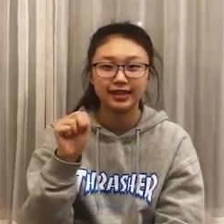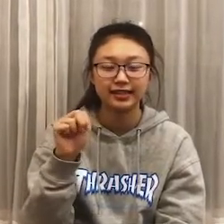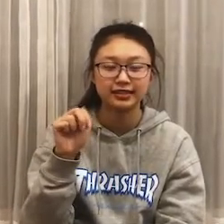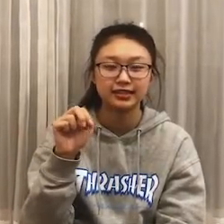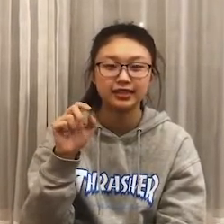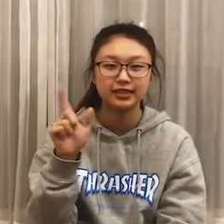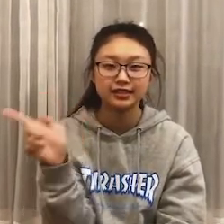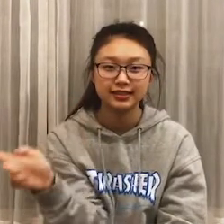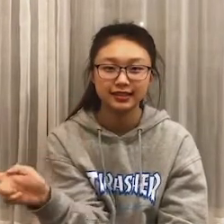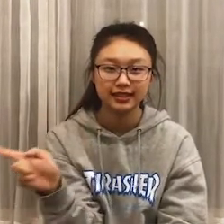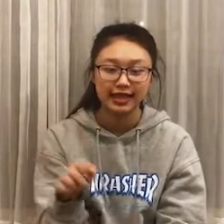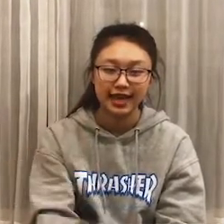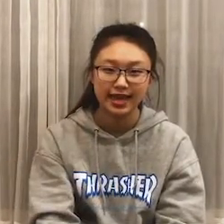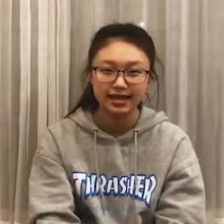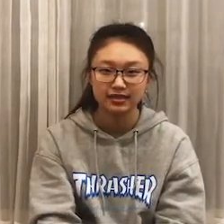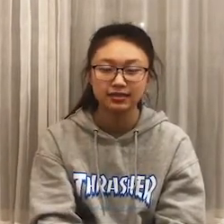This word has many meanings.